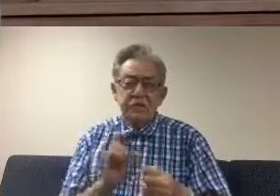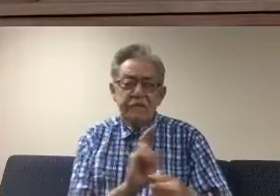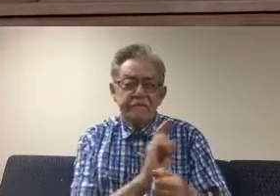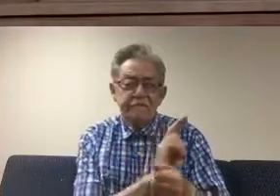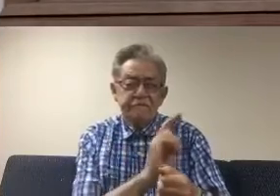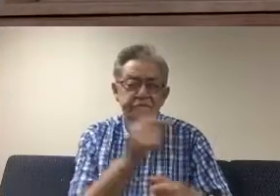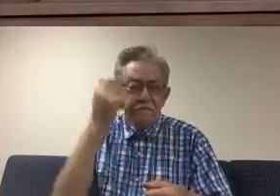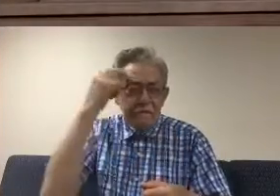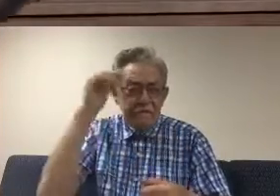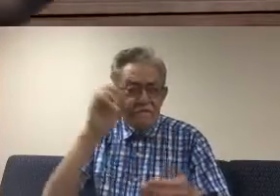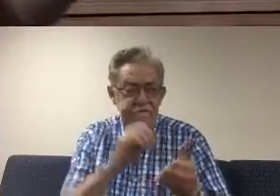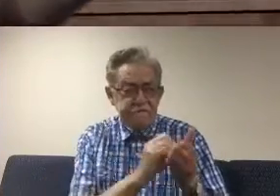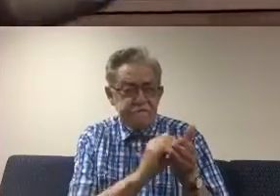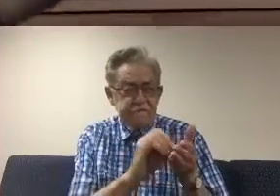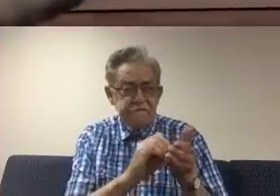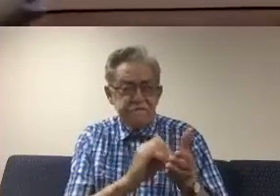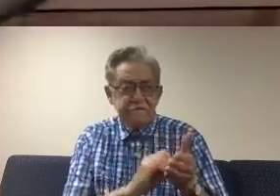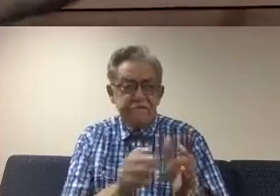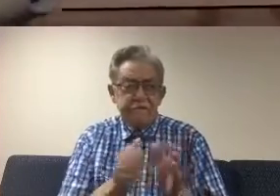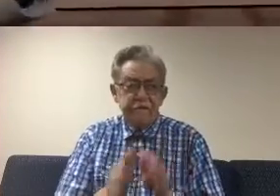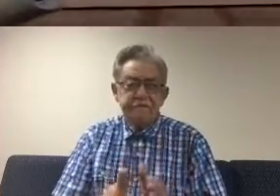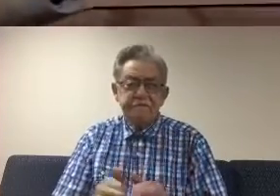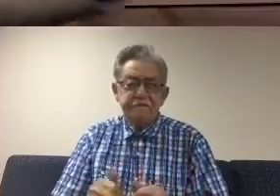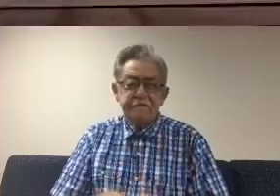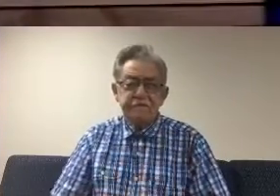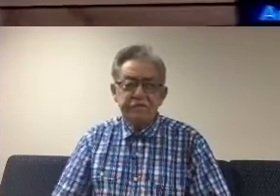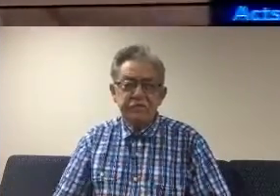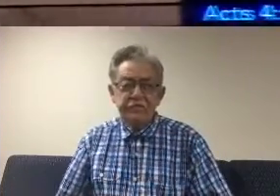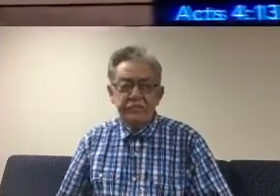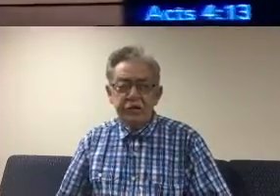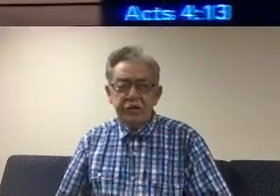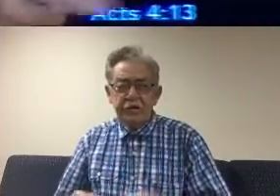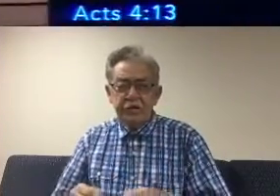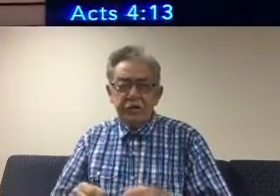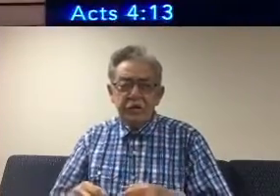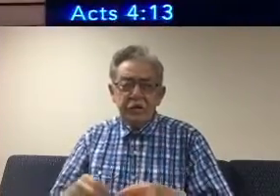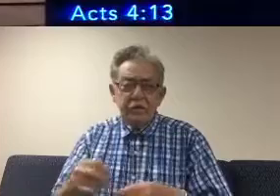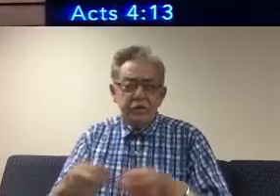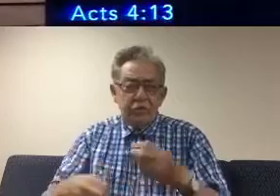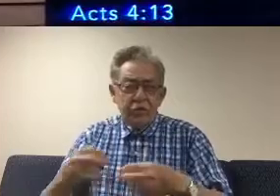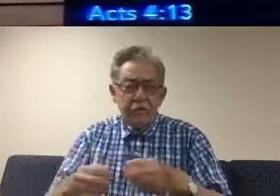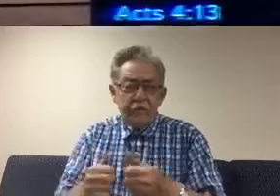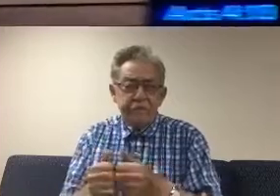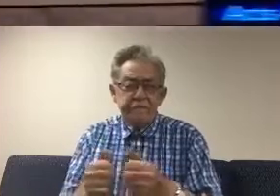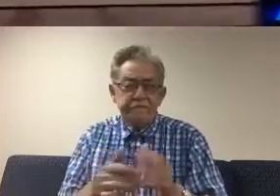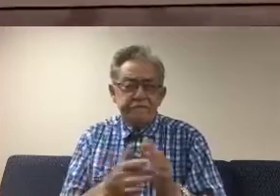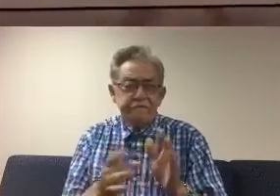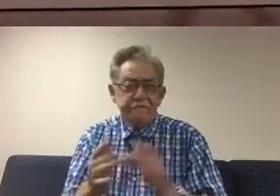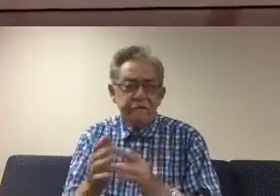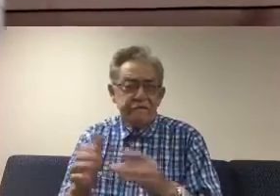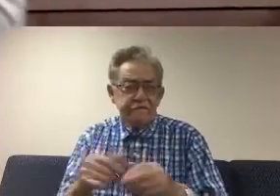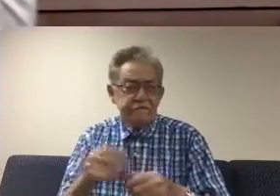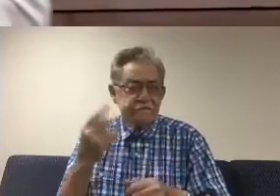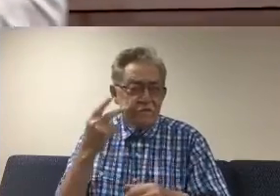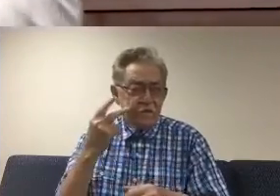Scriptures that they had had trouble with Jesus about. And they saw that in them.